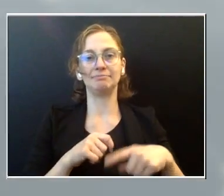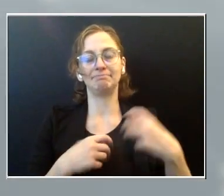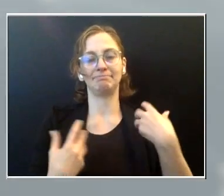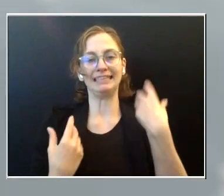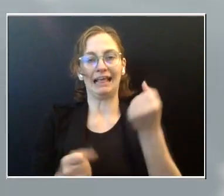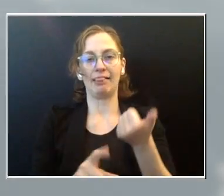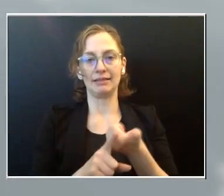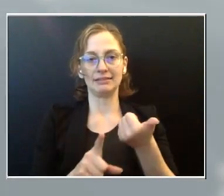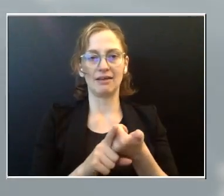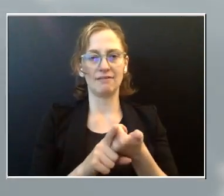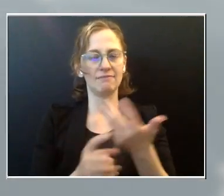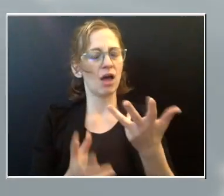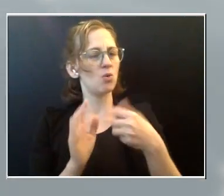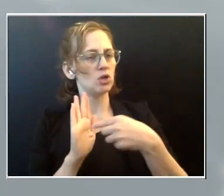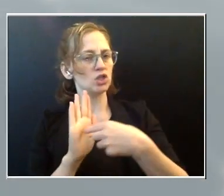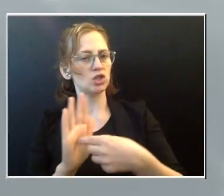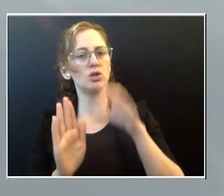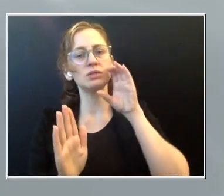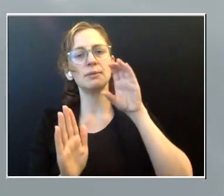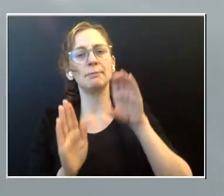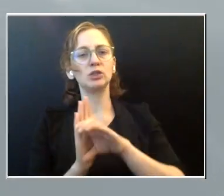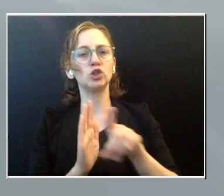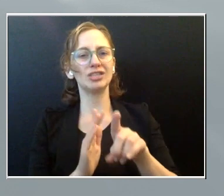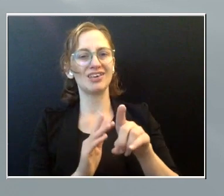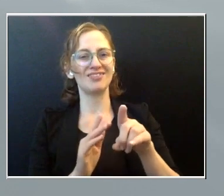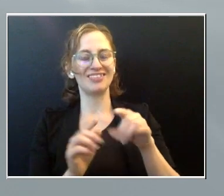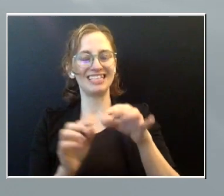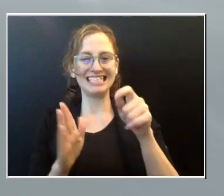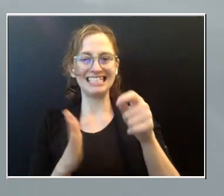your bicep. What are we seeing here, Claudia?